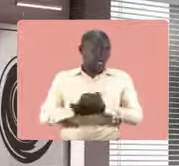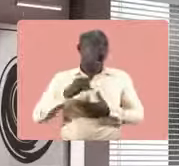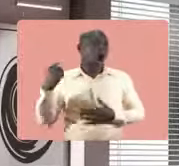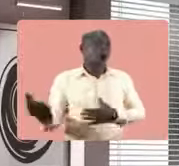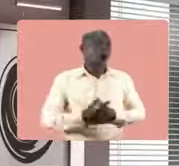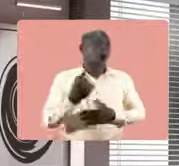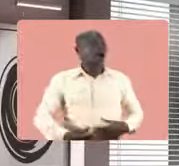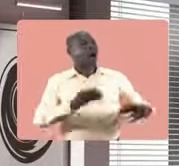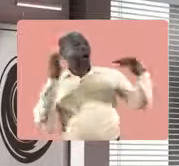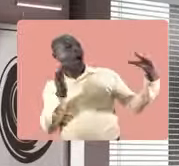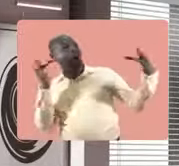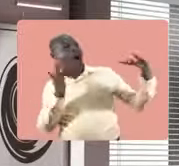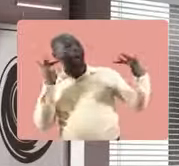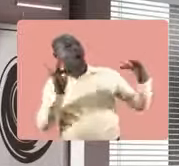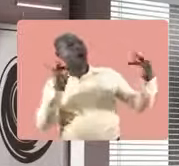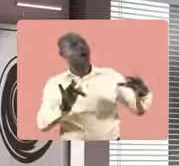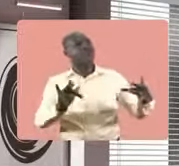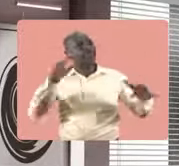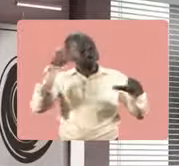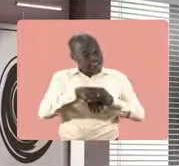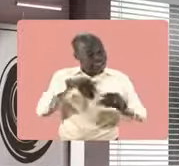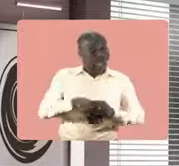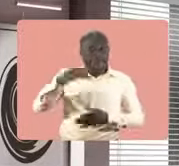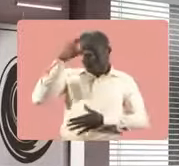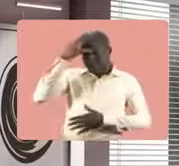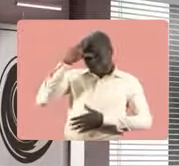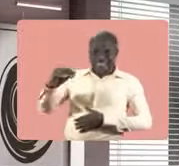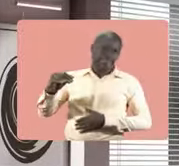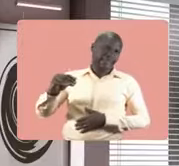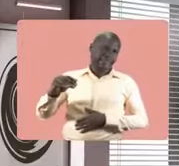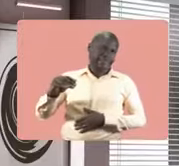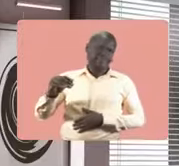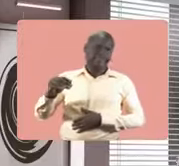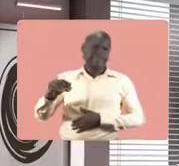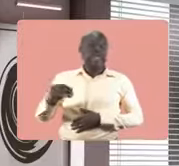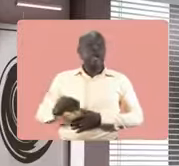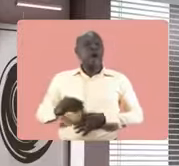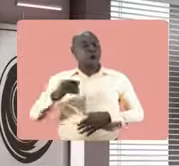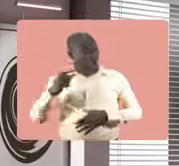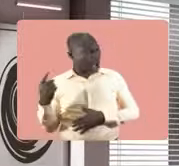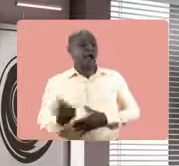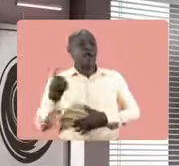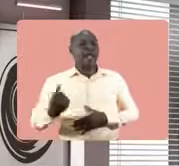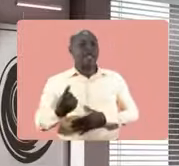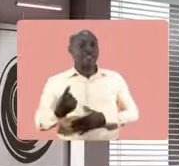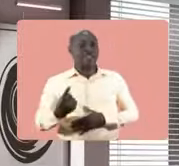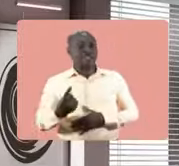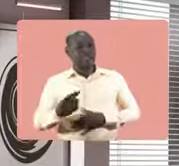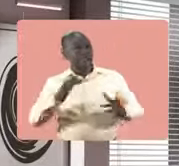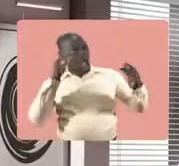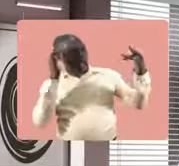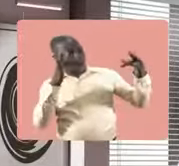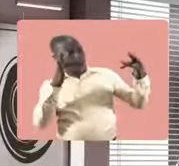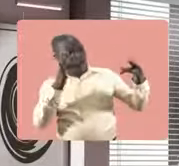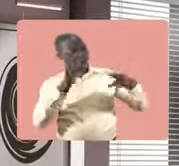rure ehye ne nua enipa mu dododo na oma ohonam yi na